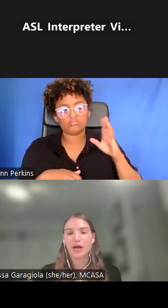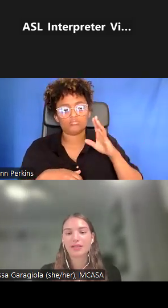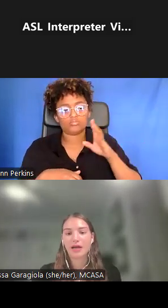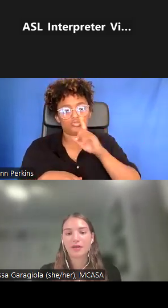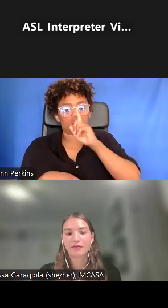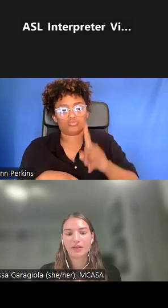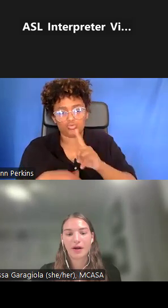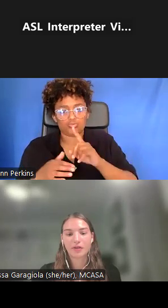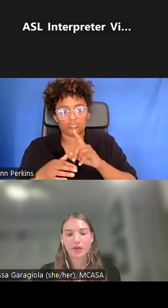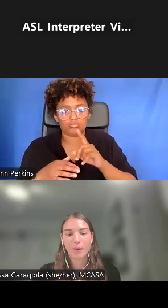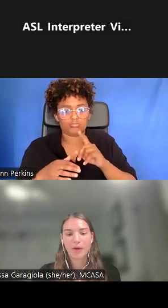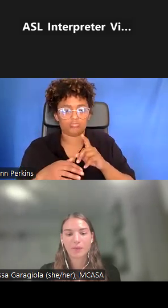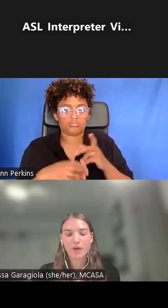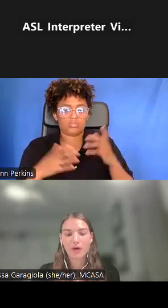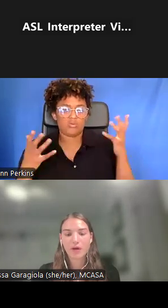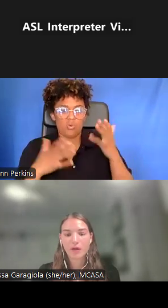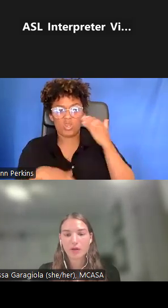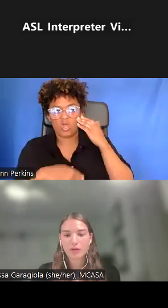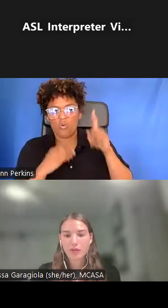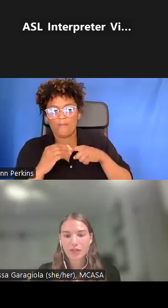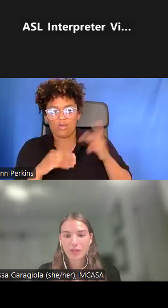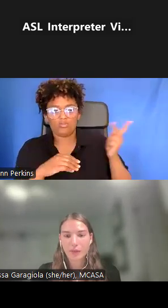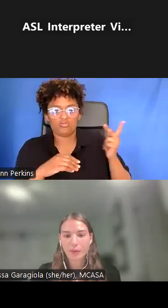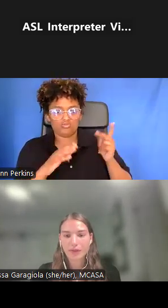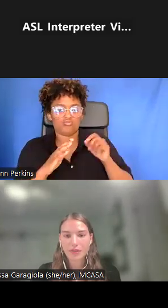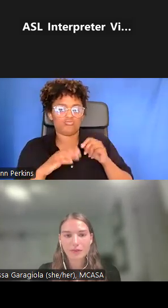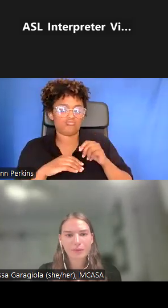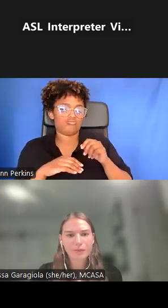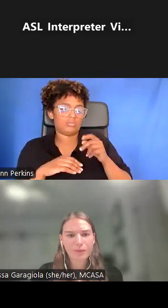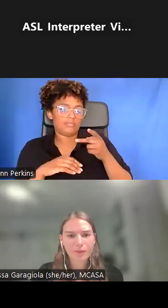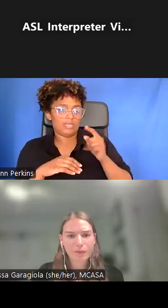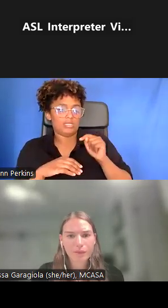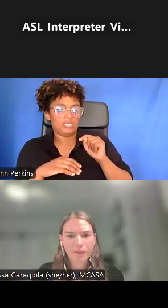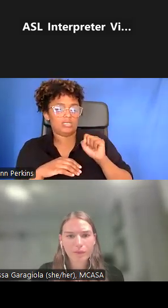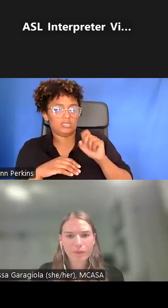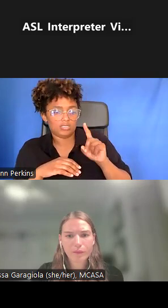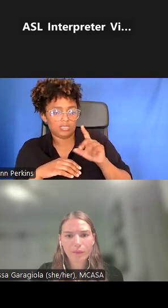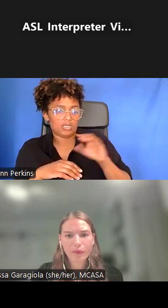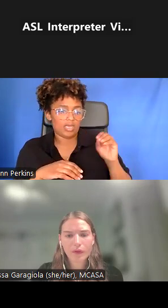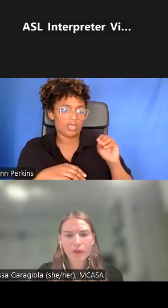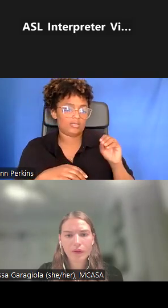traumatic stress and vicarious trauma. So just a moment.